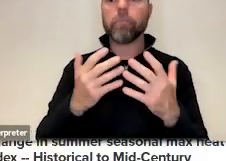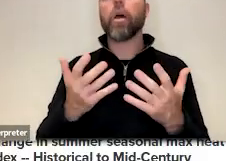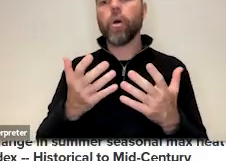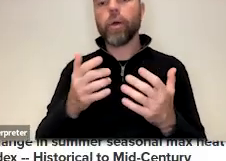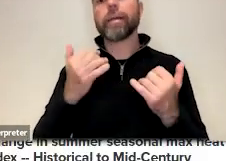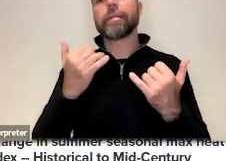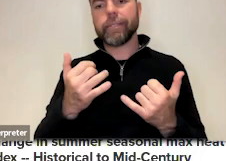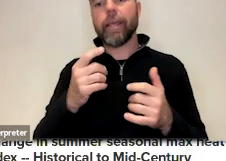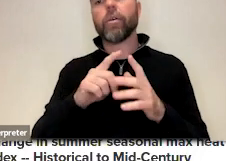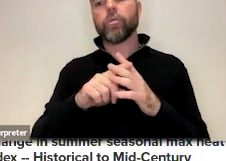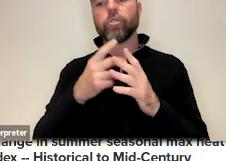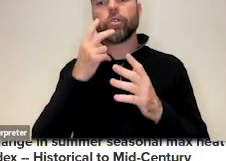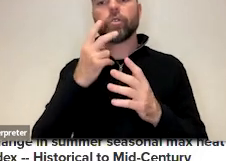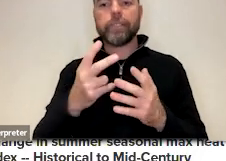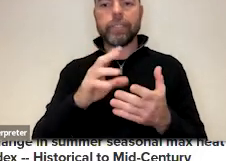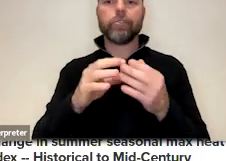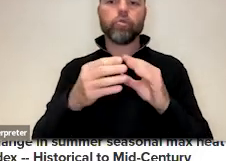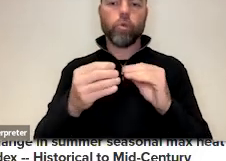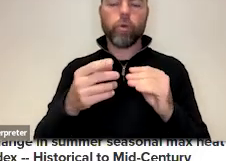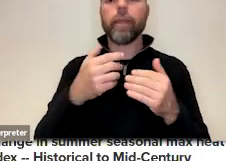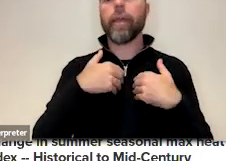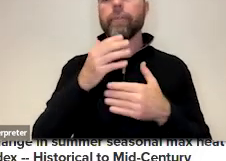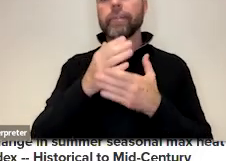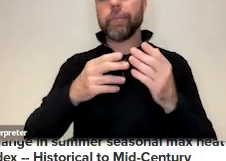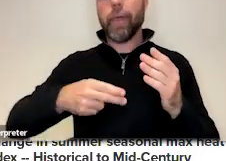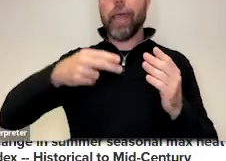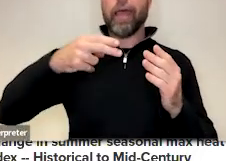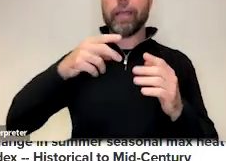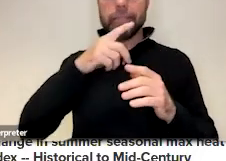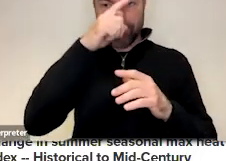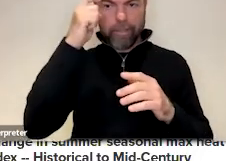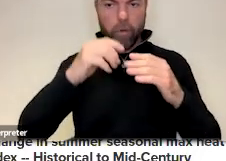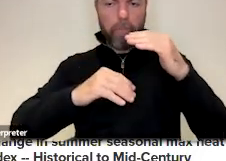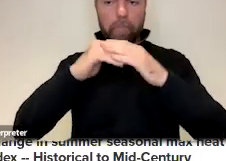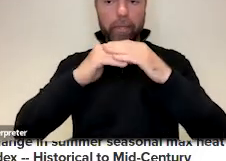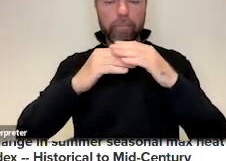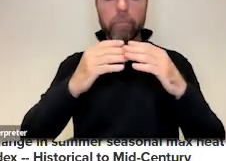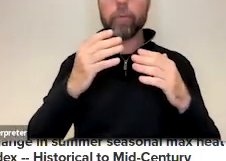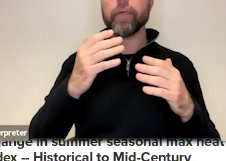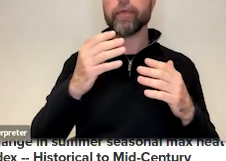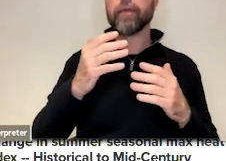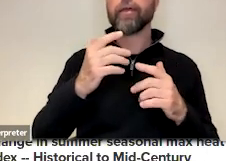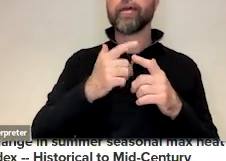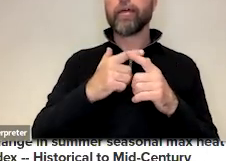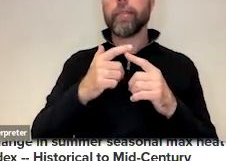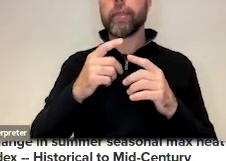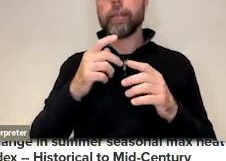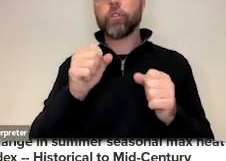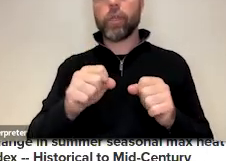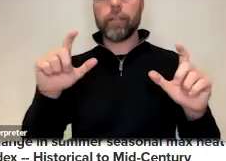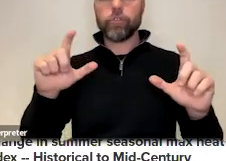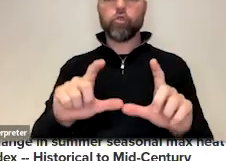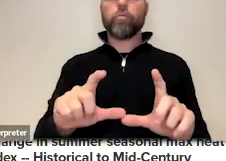now here's where we start seeing a story. We've got some higher summer maximums going on here, and we can zoom back out